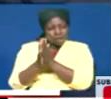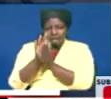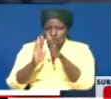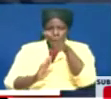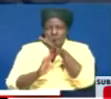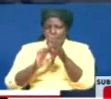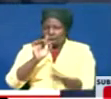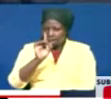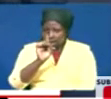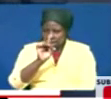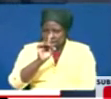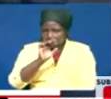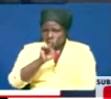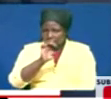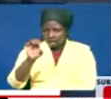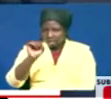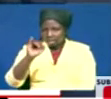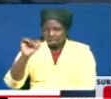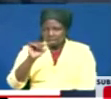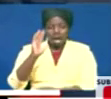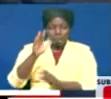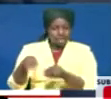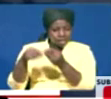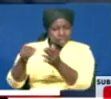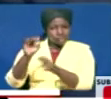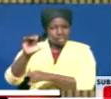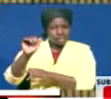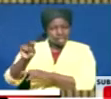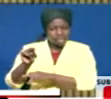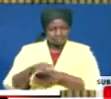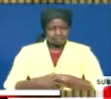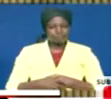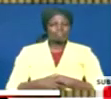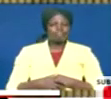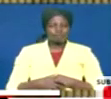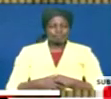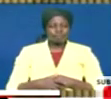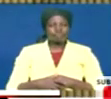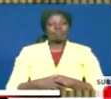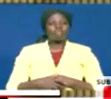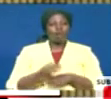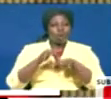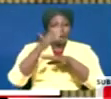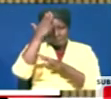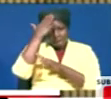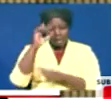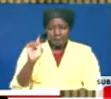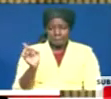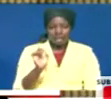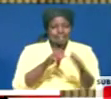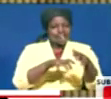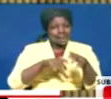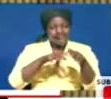making interventions to avail the CAN to be able to help those who have already planted. On Monday, the Ministry of Agriculture